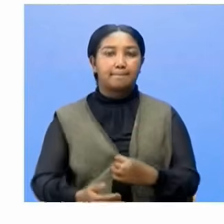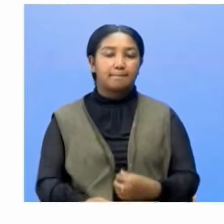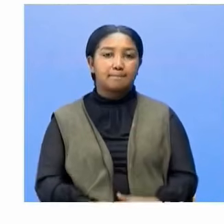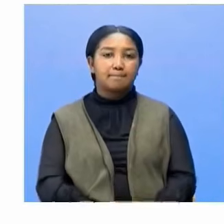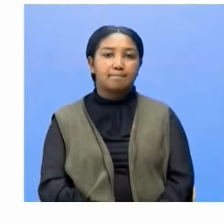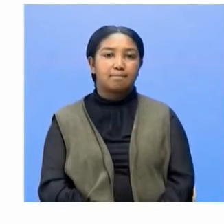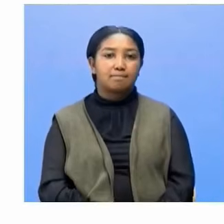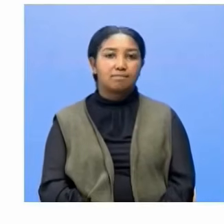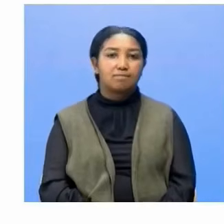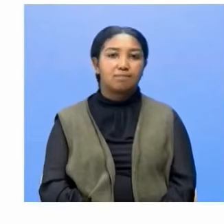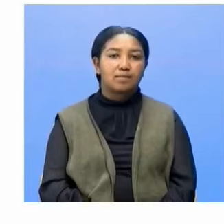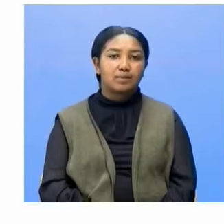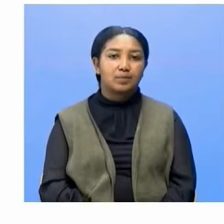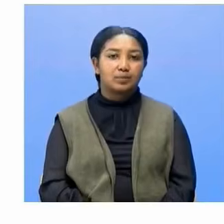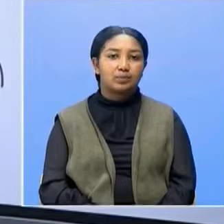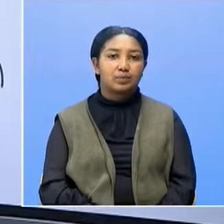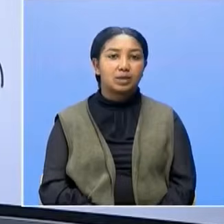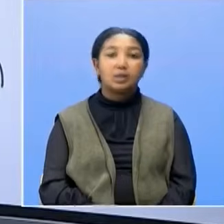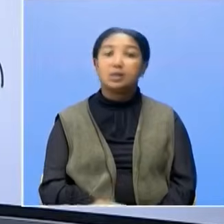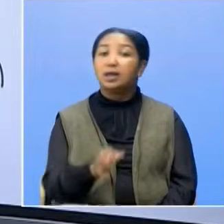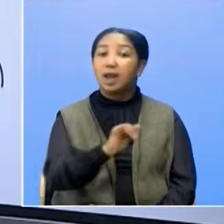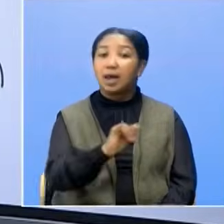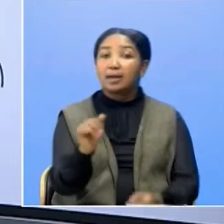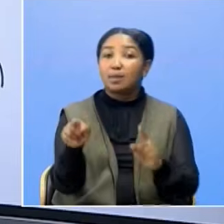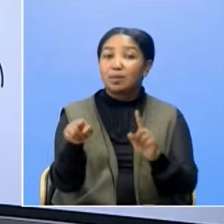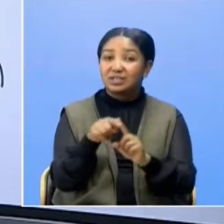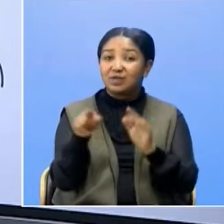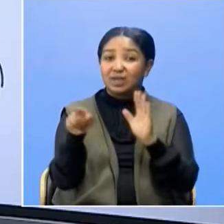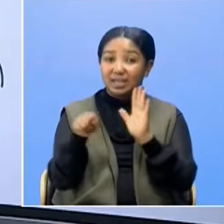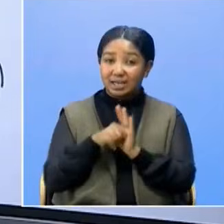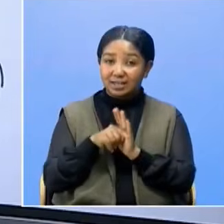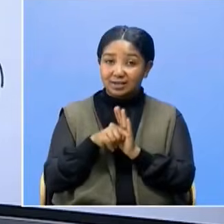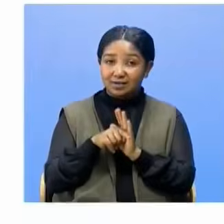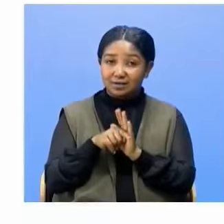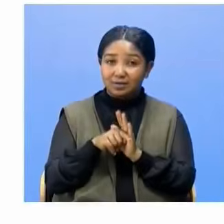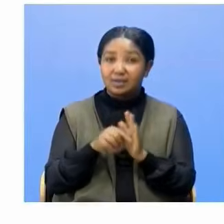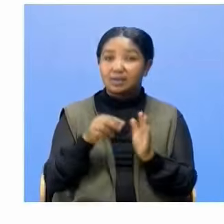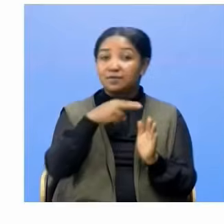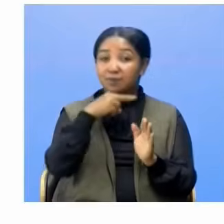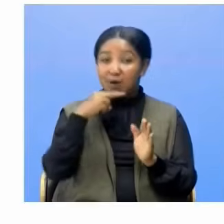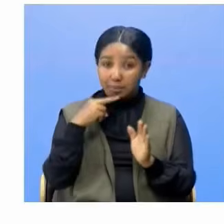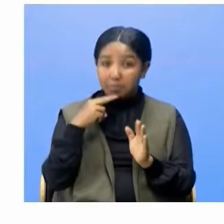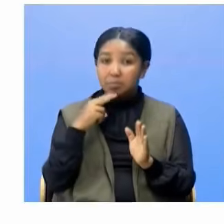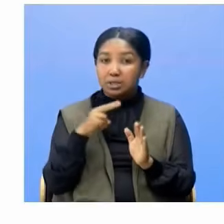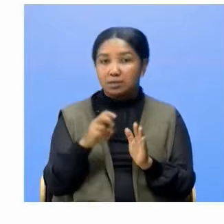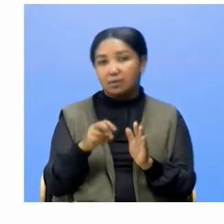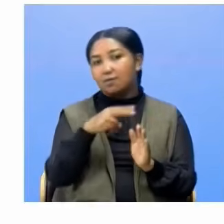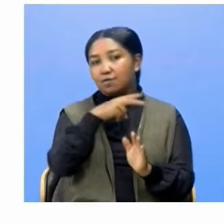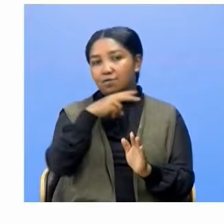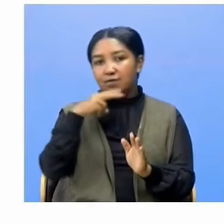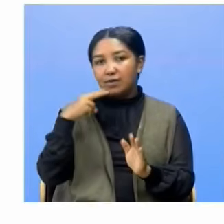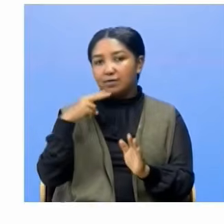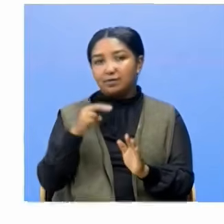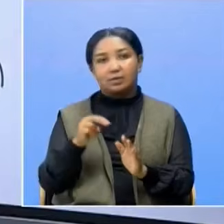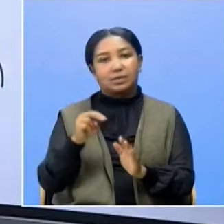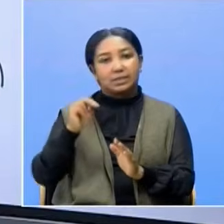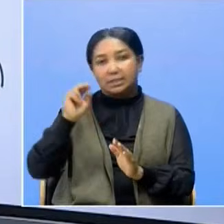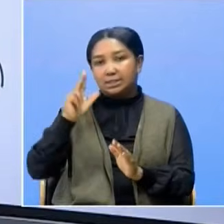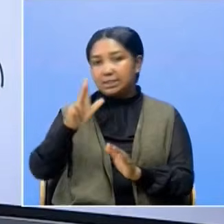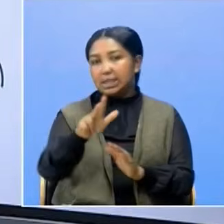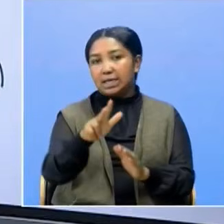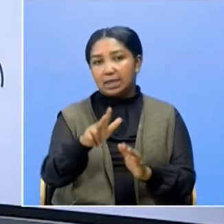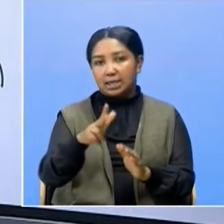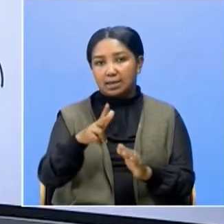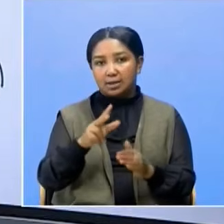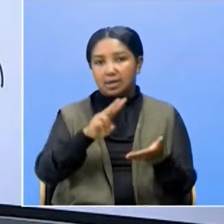A subject. Just like the positive and the negative, our verb is here, read, read, and